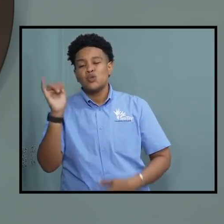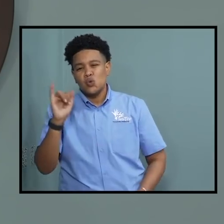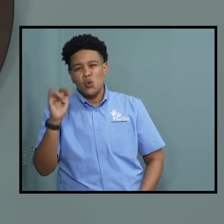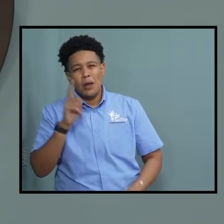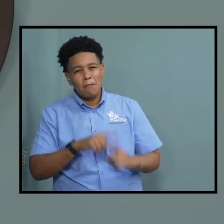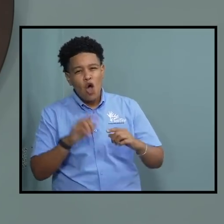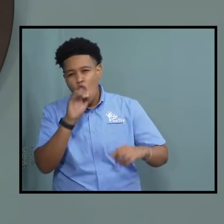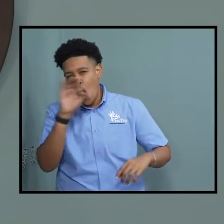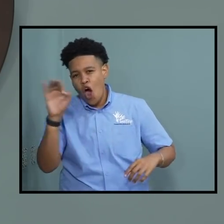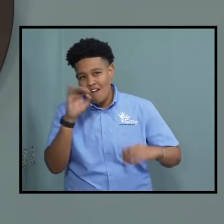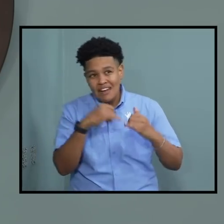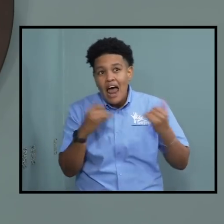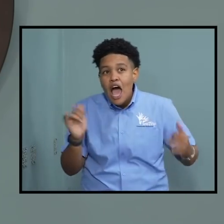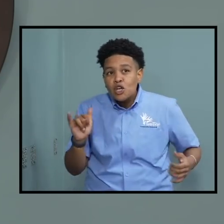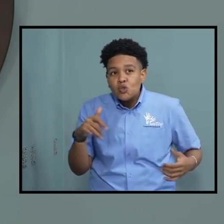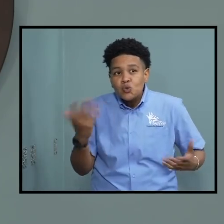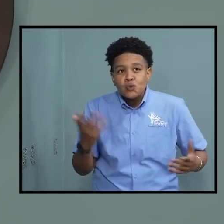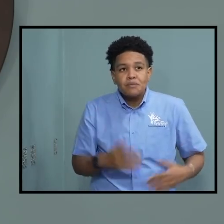as offline.